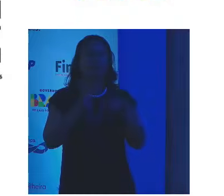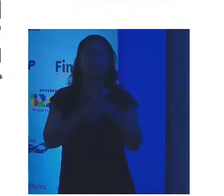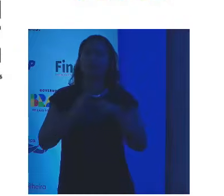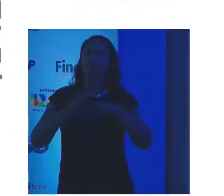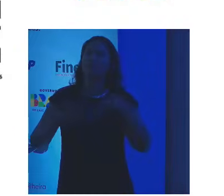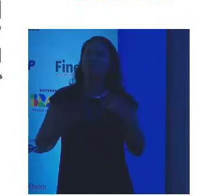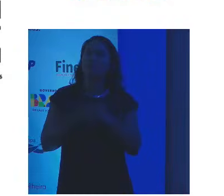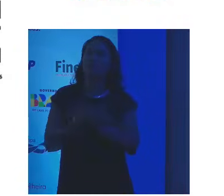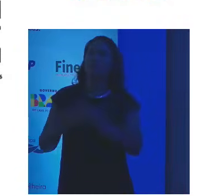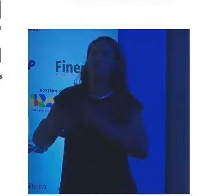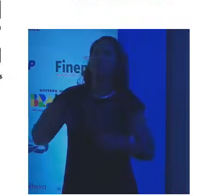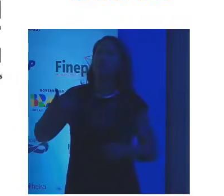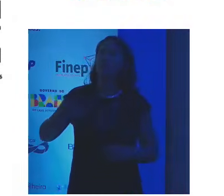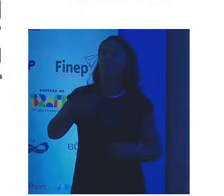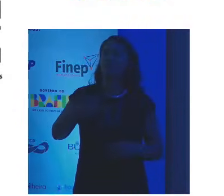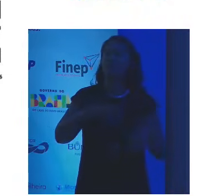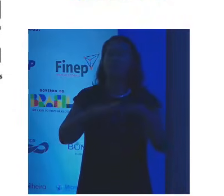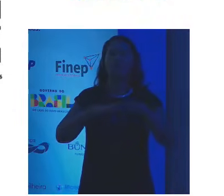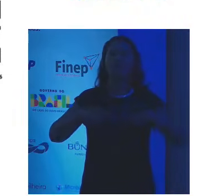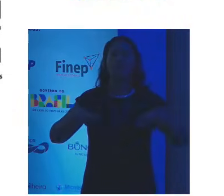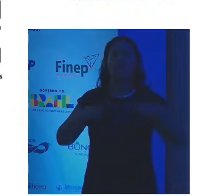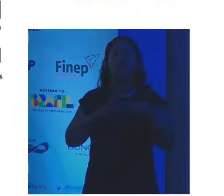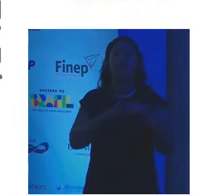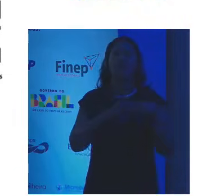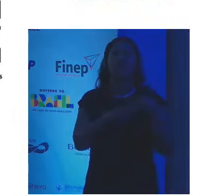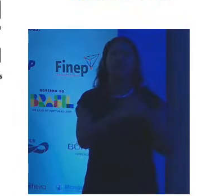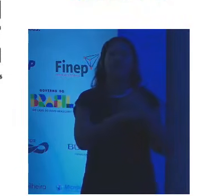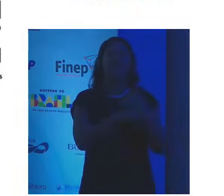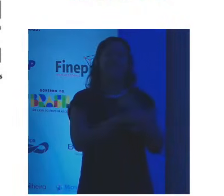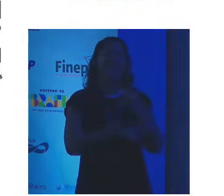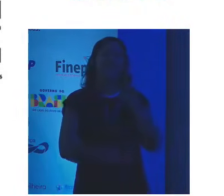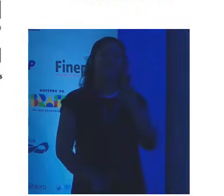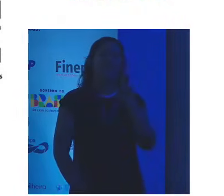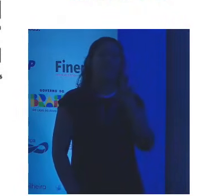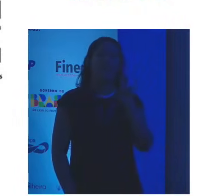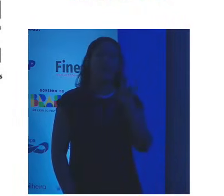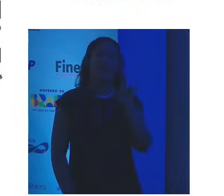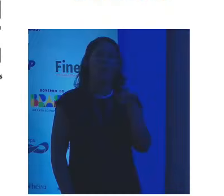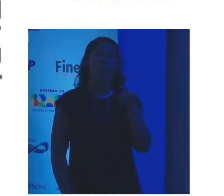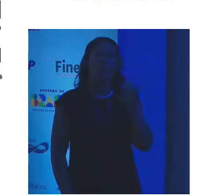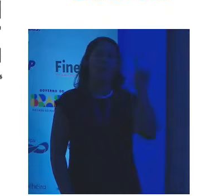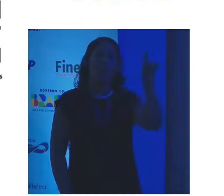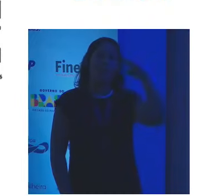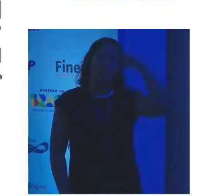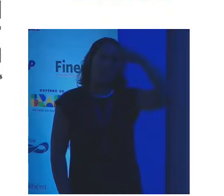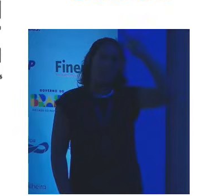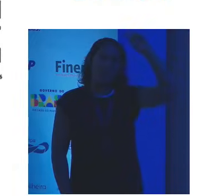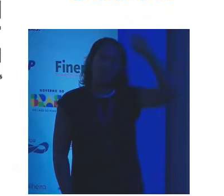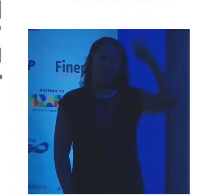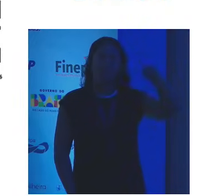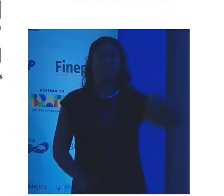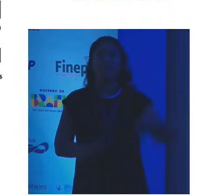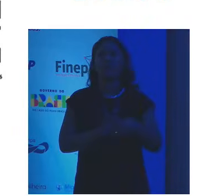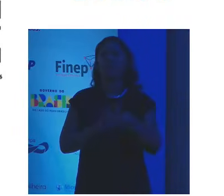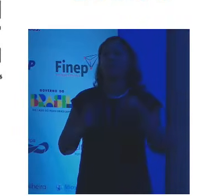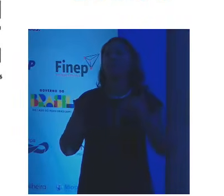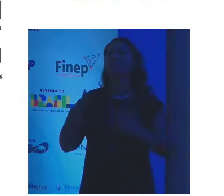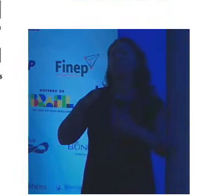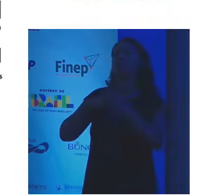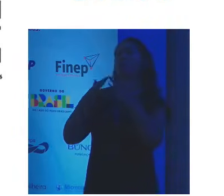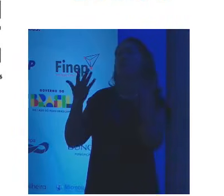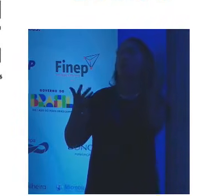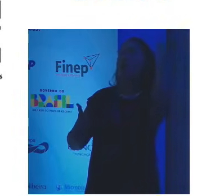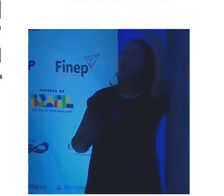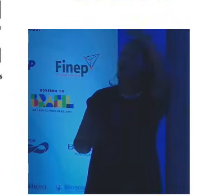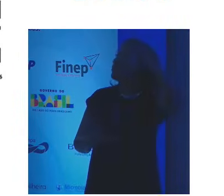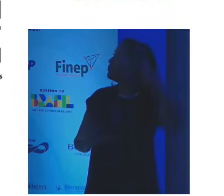working in Guadeloupe, and with this you ask the system when will be the peak of sargassum,